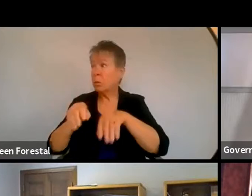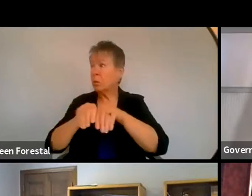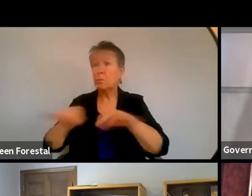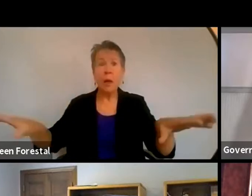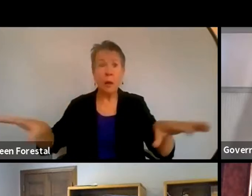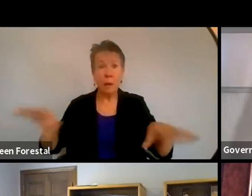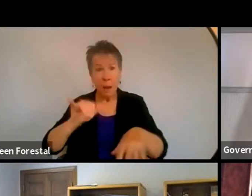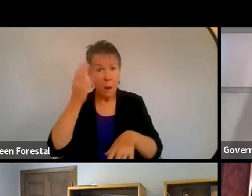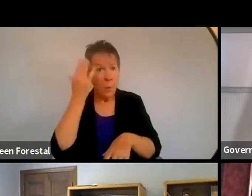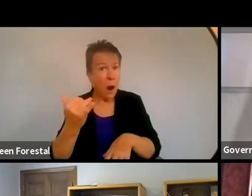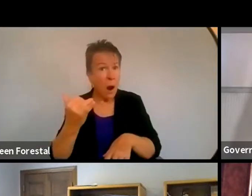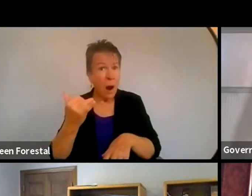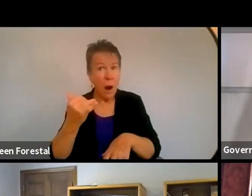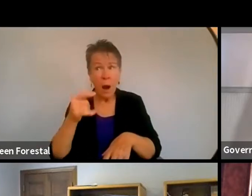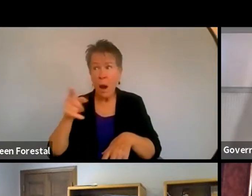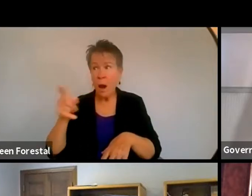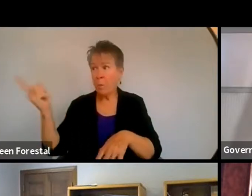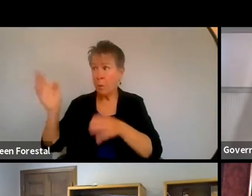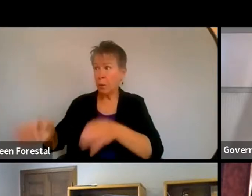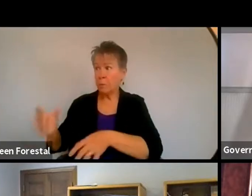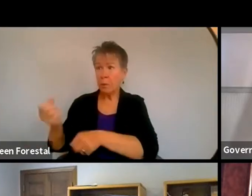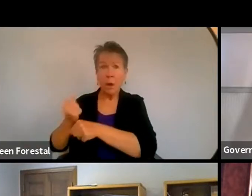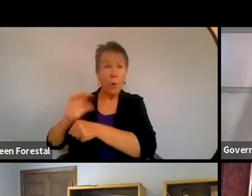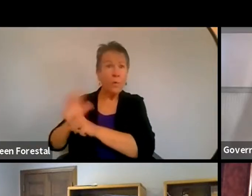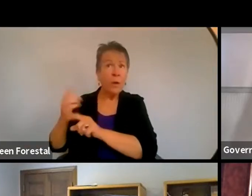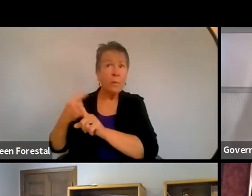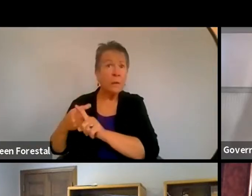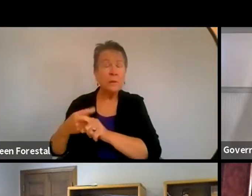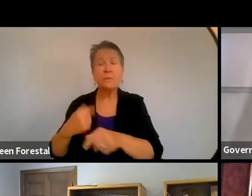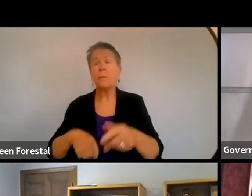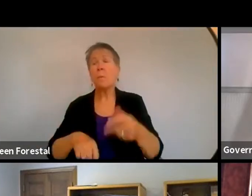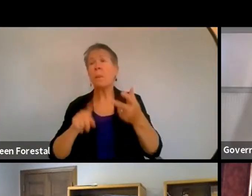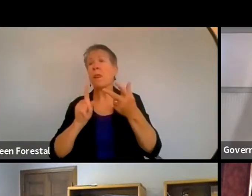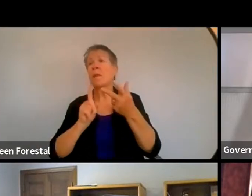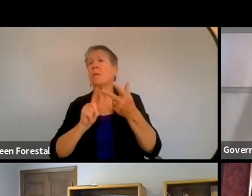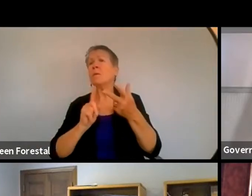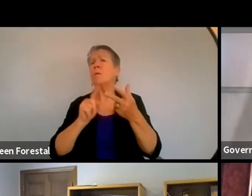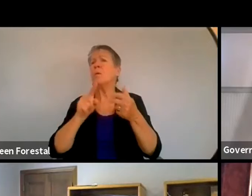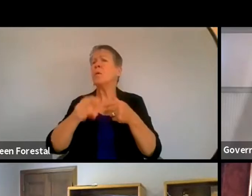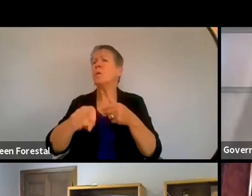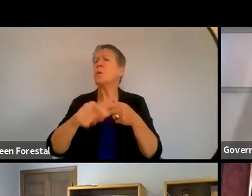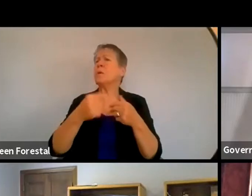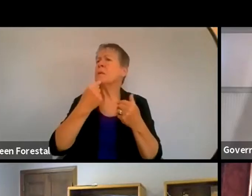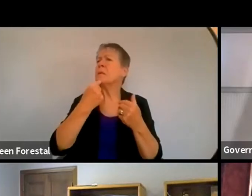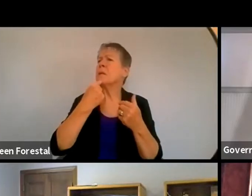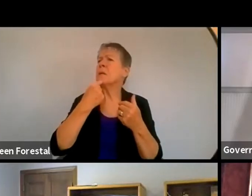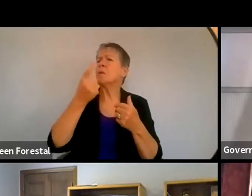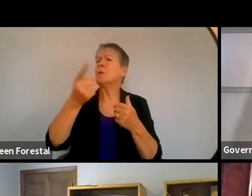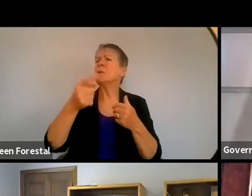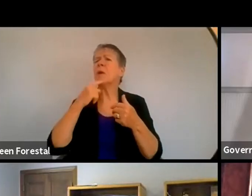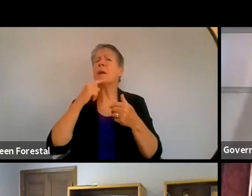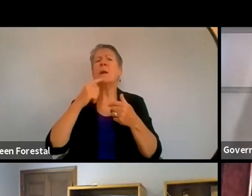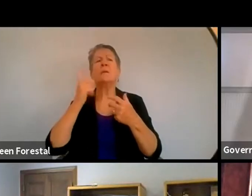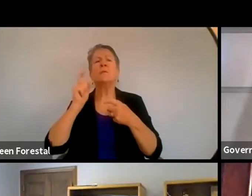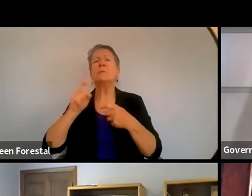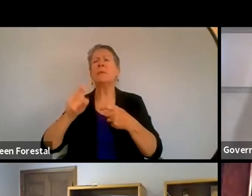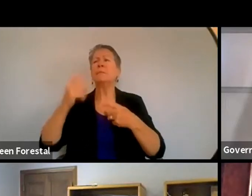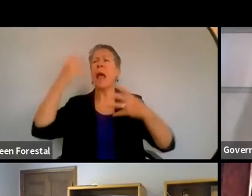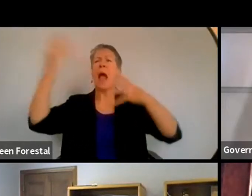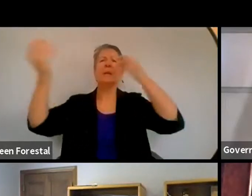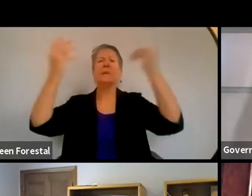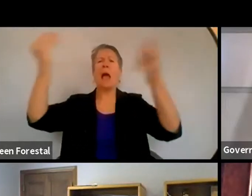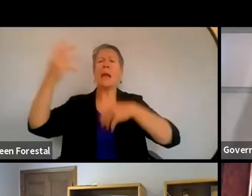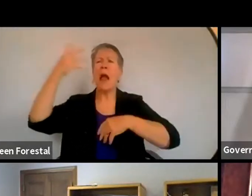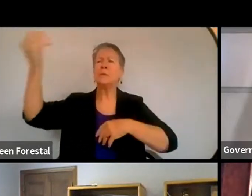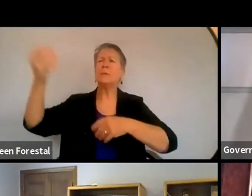I know that you keep saying that people need to be outside and gathering outside where the virus is less lethal, but how